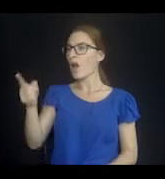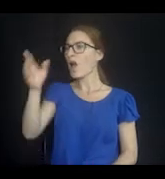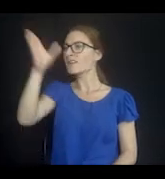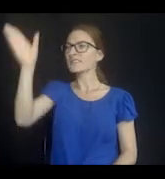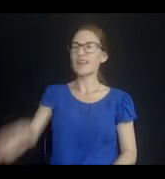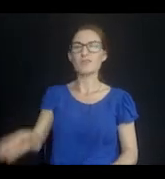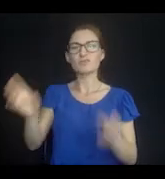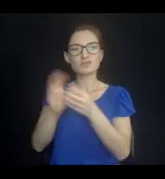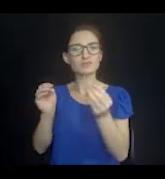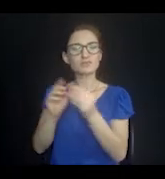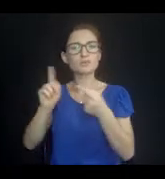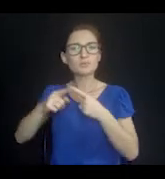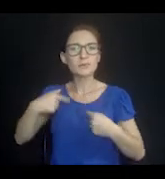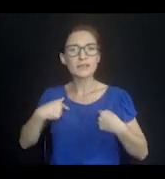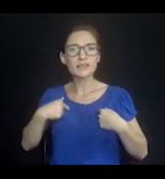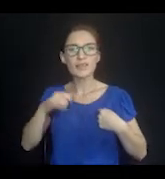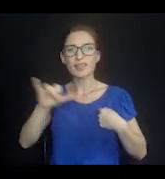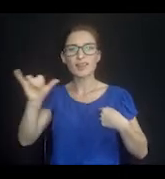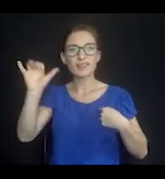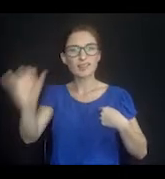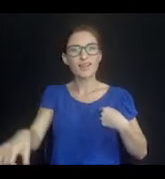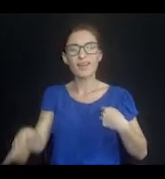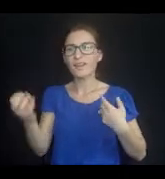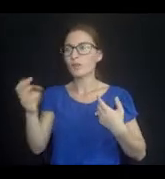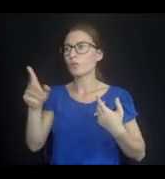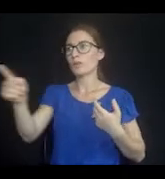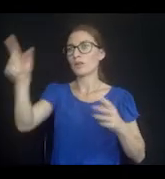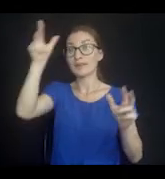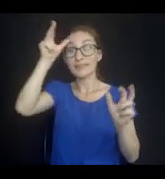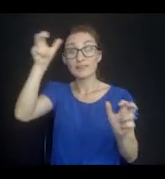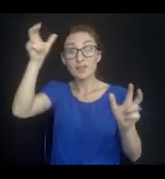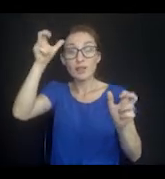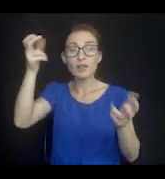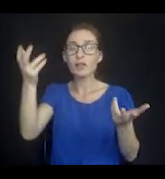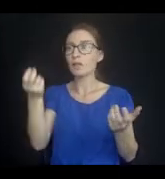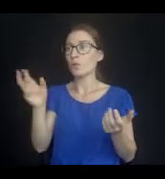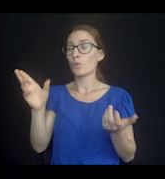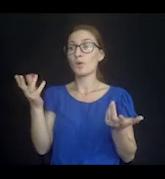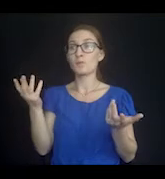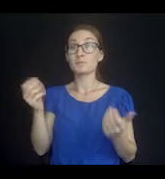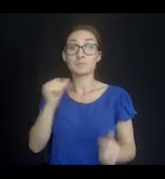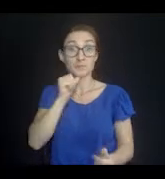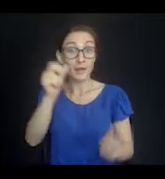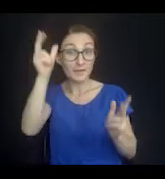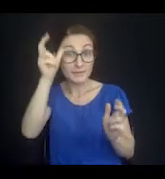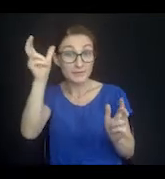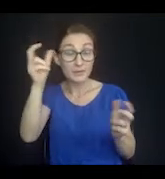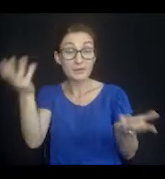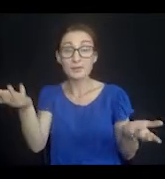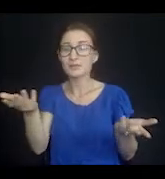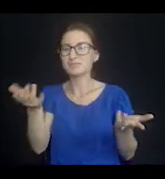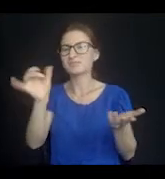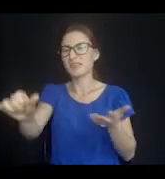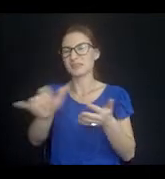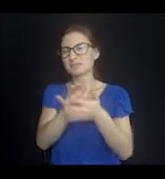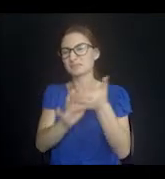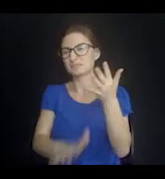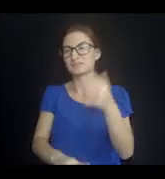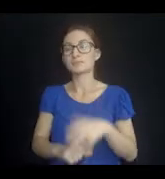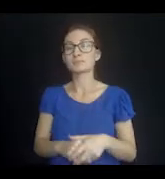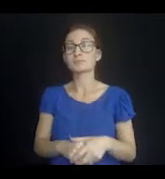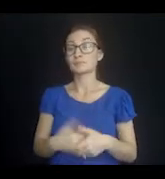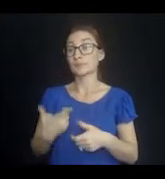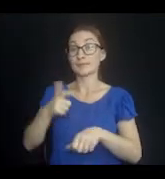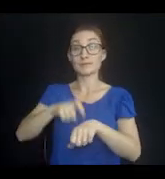distorted. You feel like no one should ever talk to me that way, ever, ever, or that this person is either evil